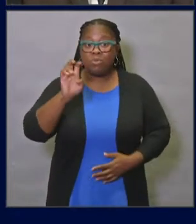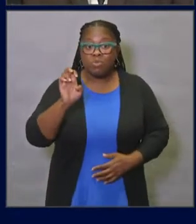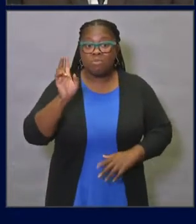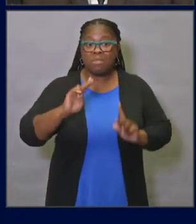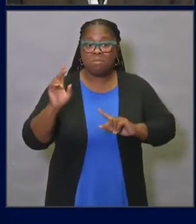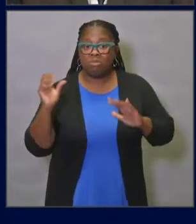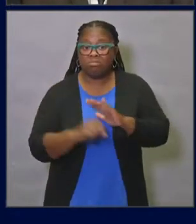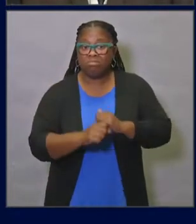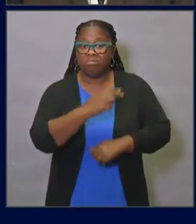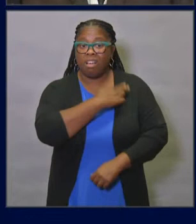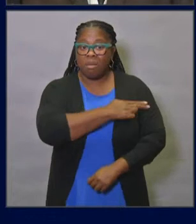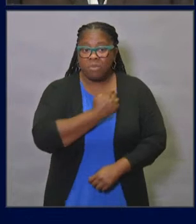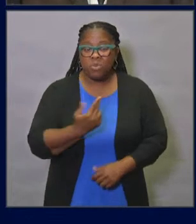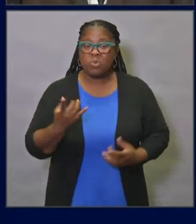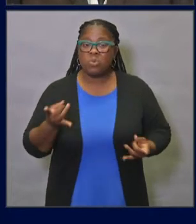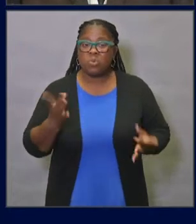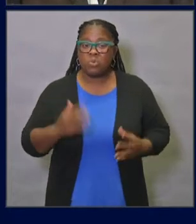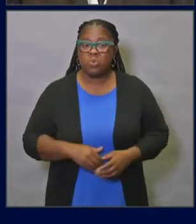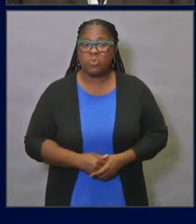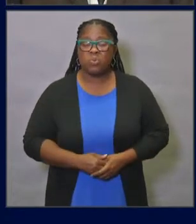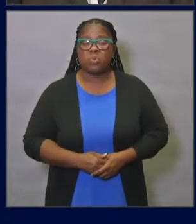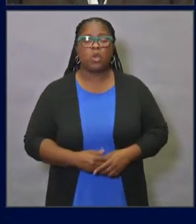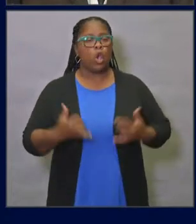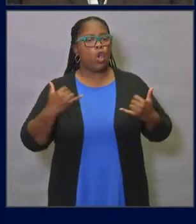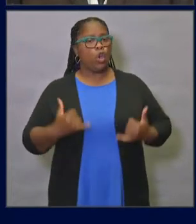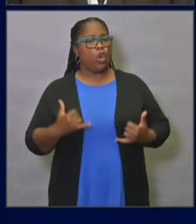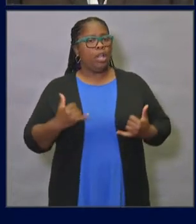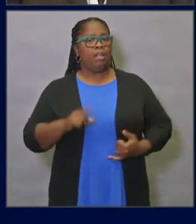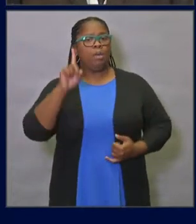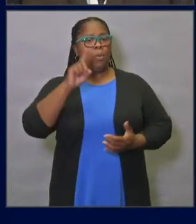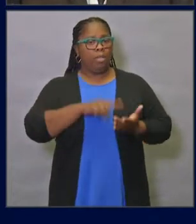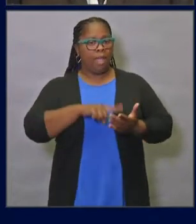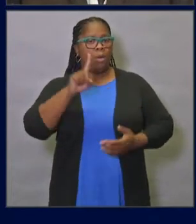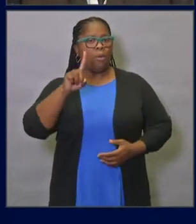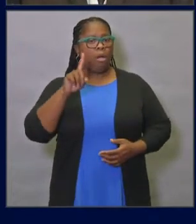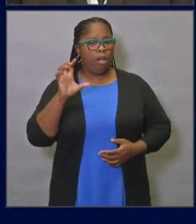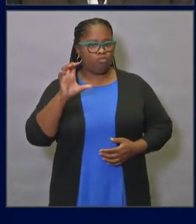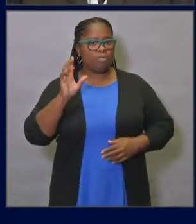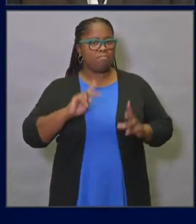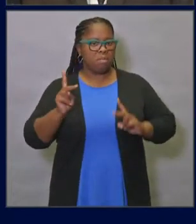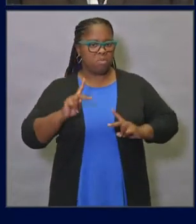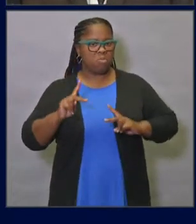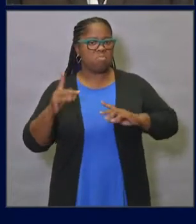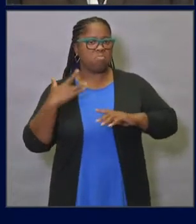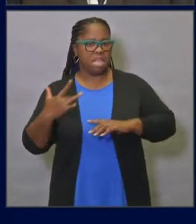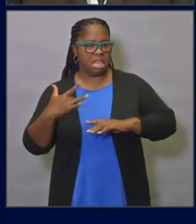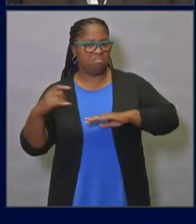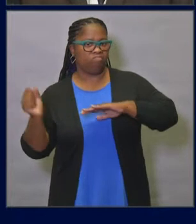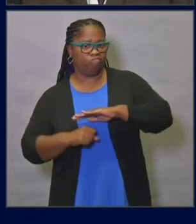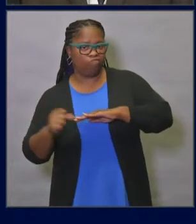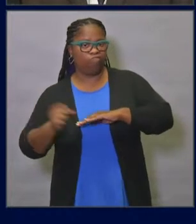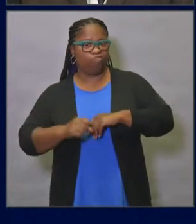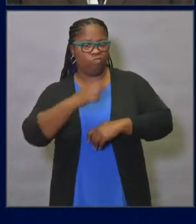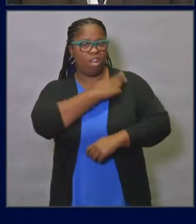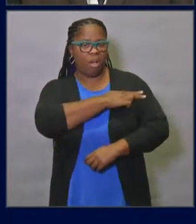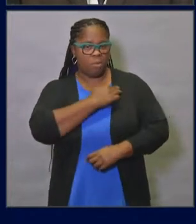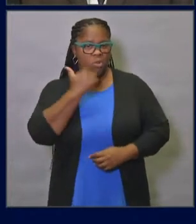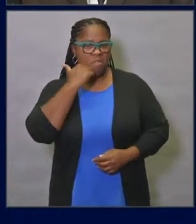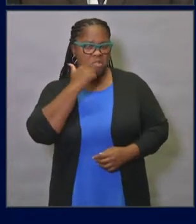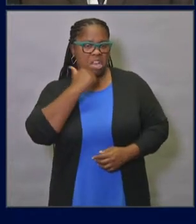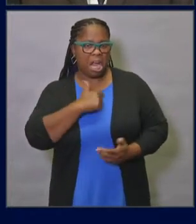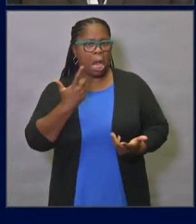hospitalized. Currently, there are about 1,100 hospitalizations per day, which indicates a significant